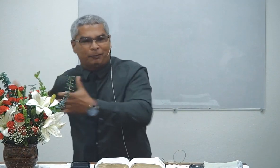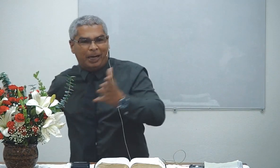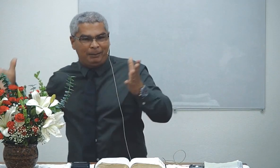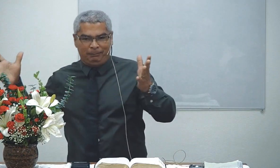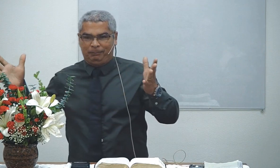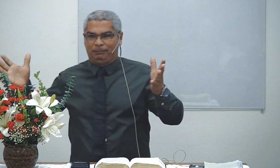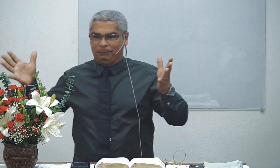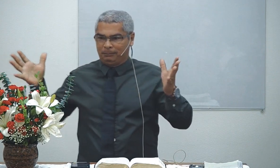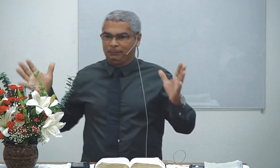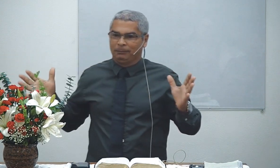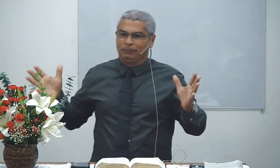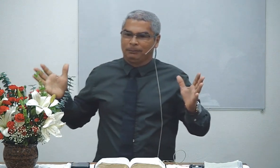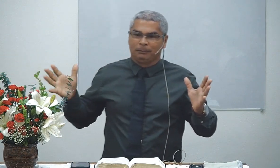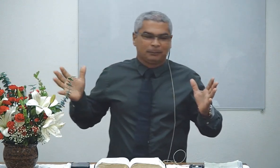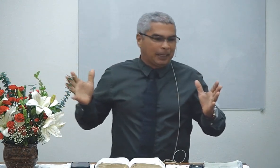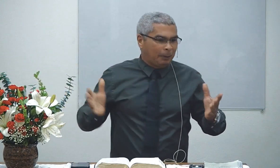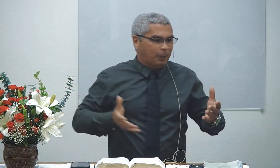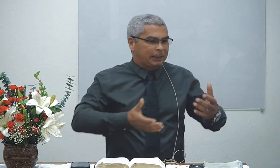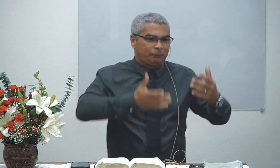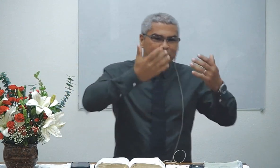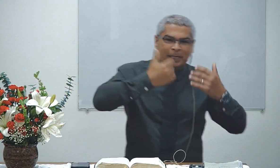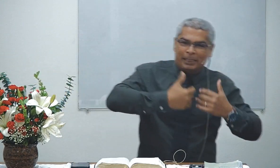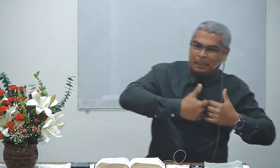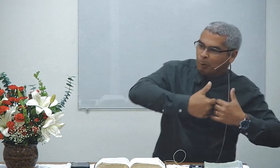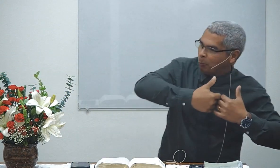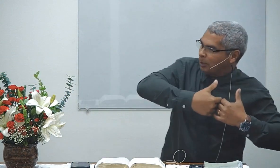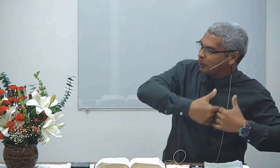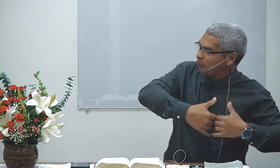the day that I have called you, I called you to save you.